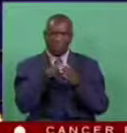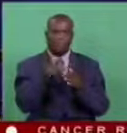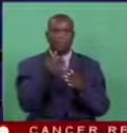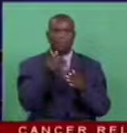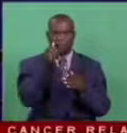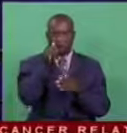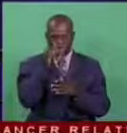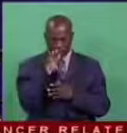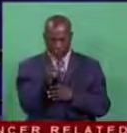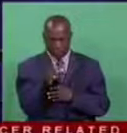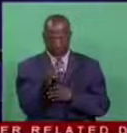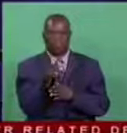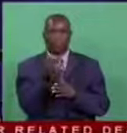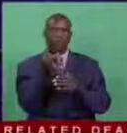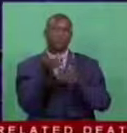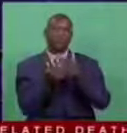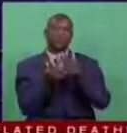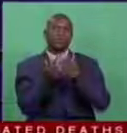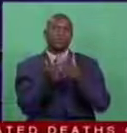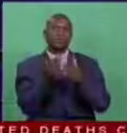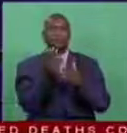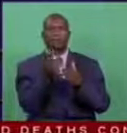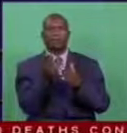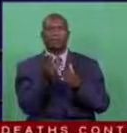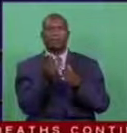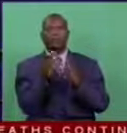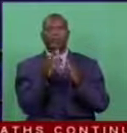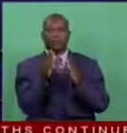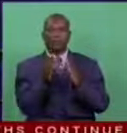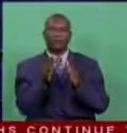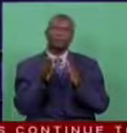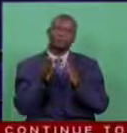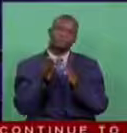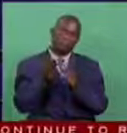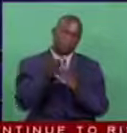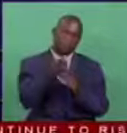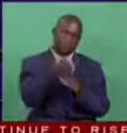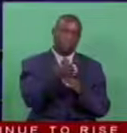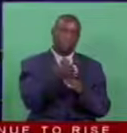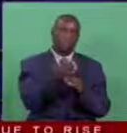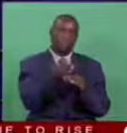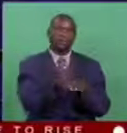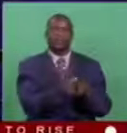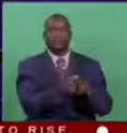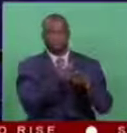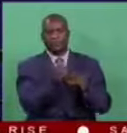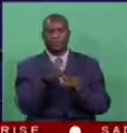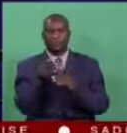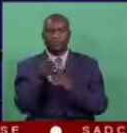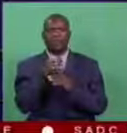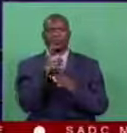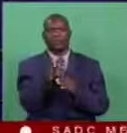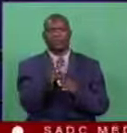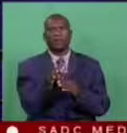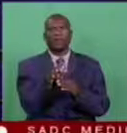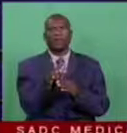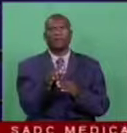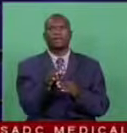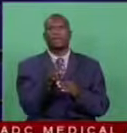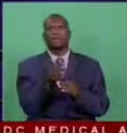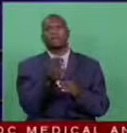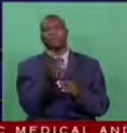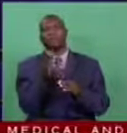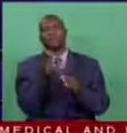have the young people from Africa crossing the Mediterranean, you know, risking their lives. We are talking about migrants, we are talking about